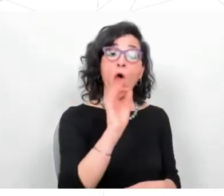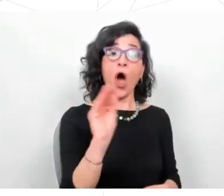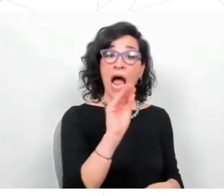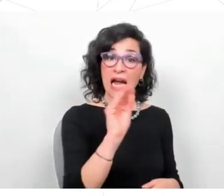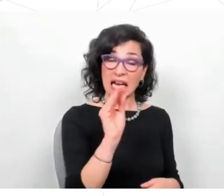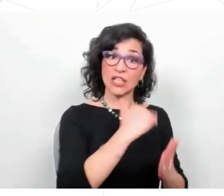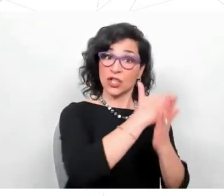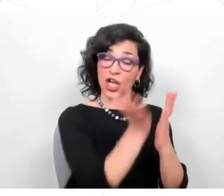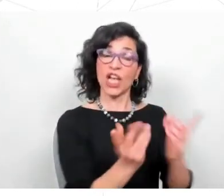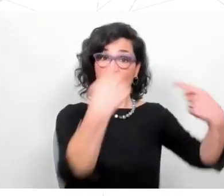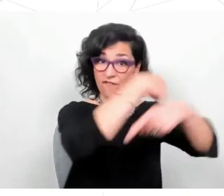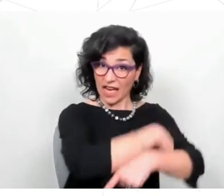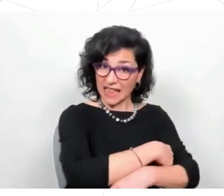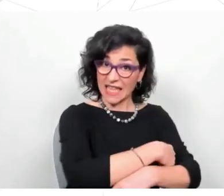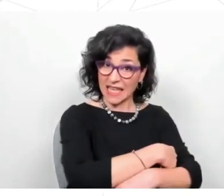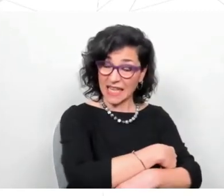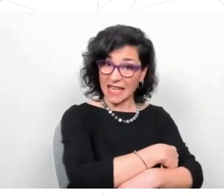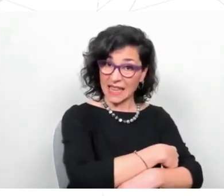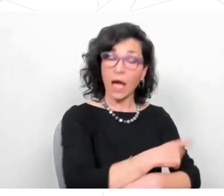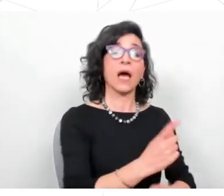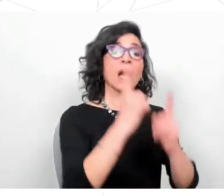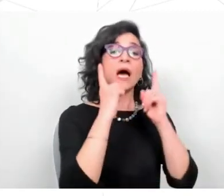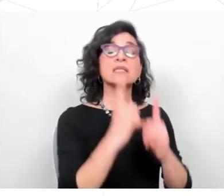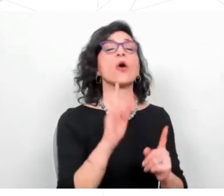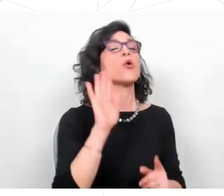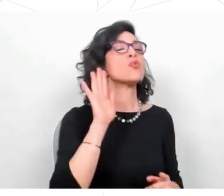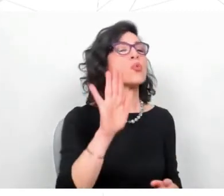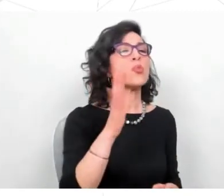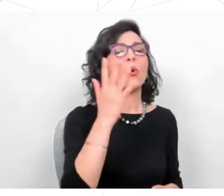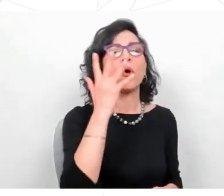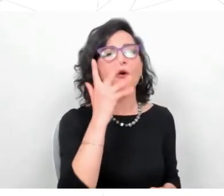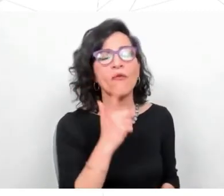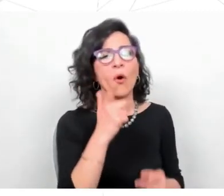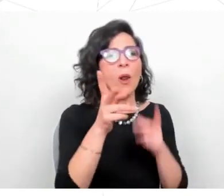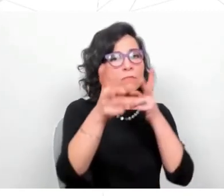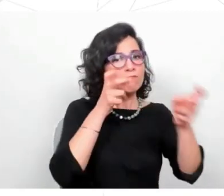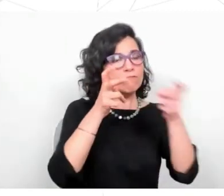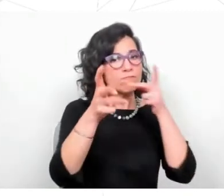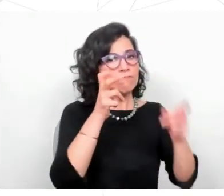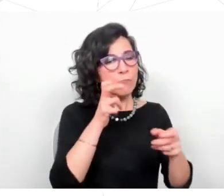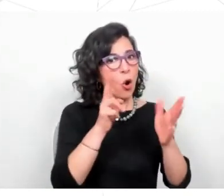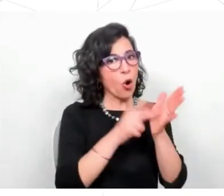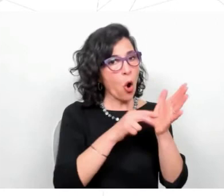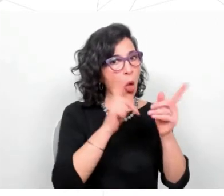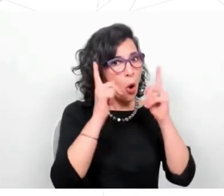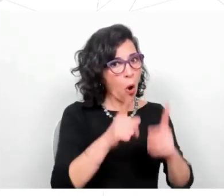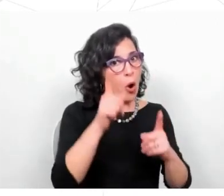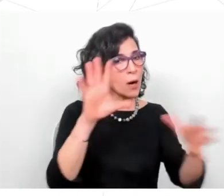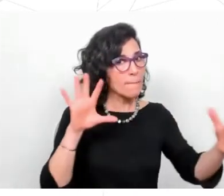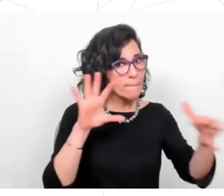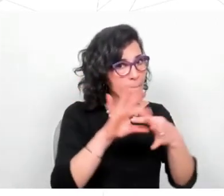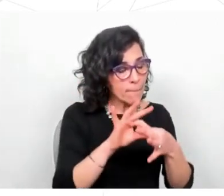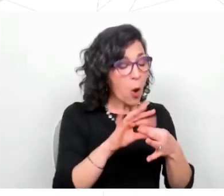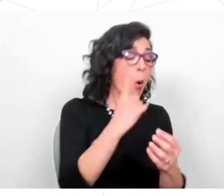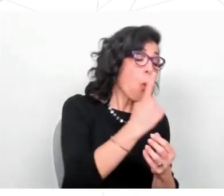Or grayscale inverted. So depending on your interpretation, on your reception of